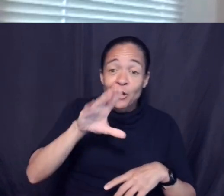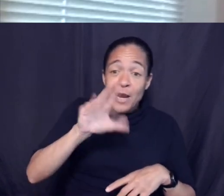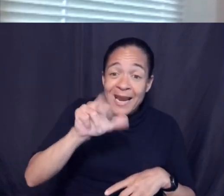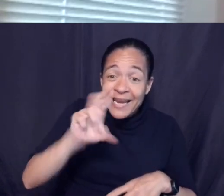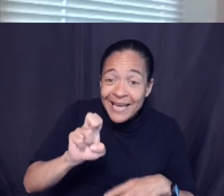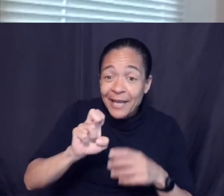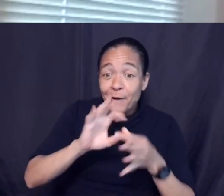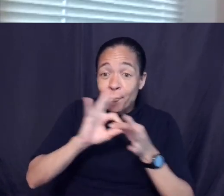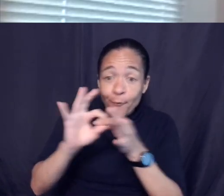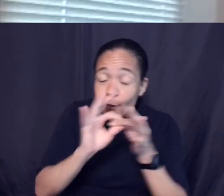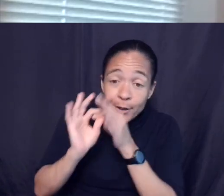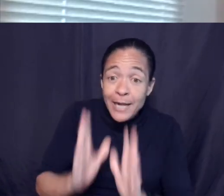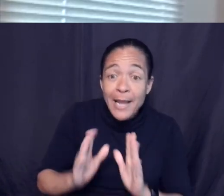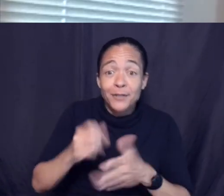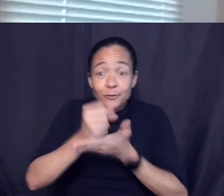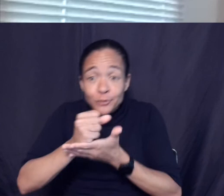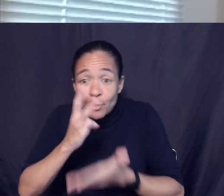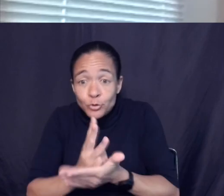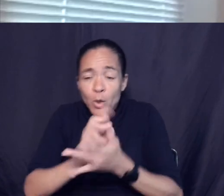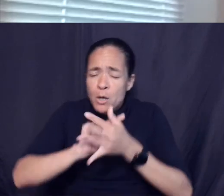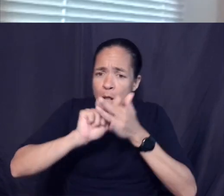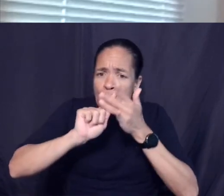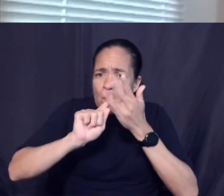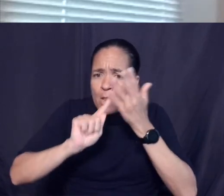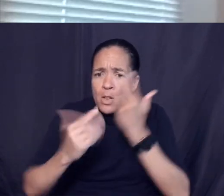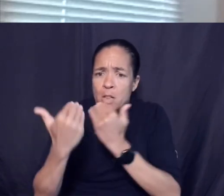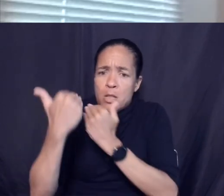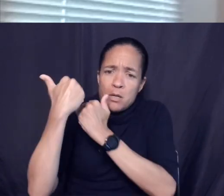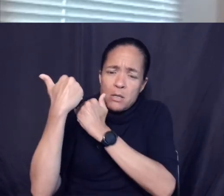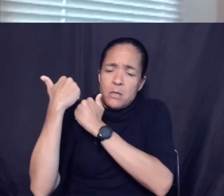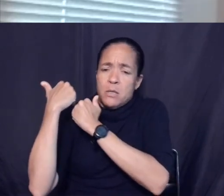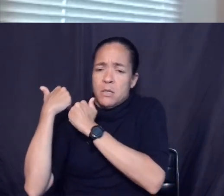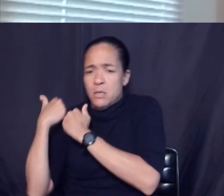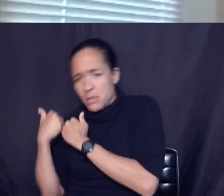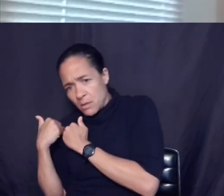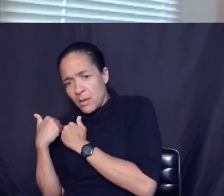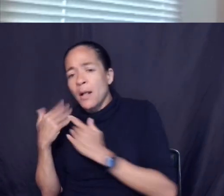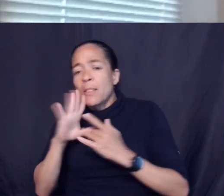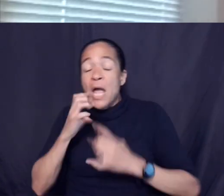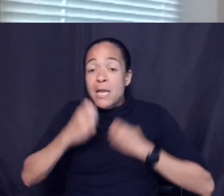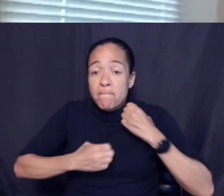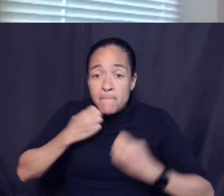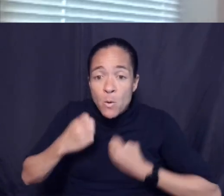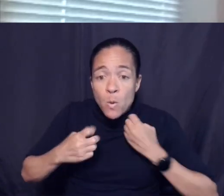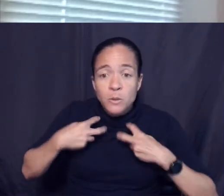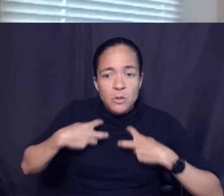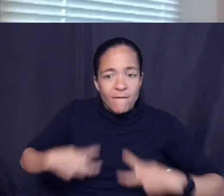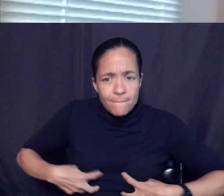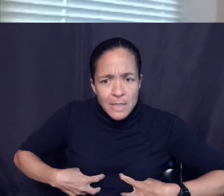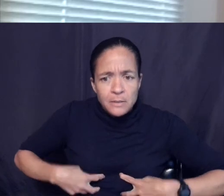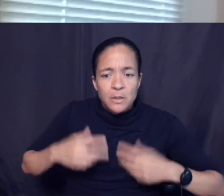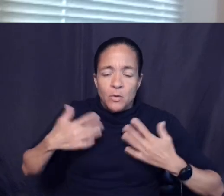social workers and all these other things. And the emotional, physical strain and